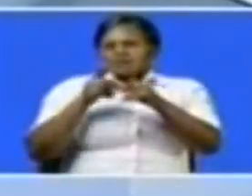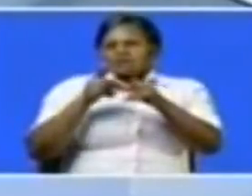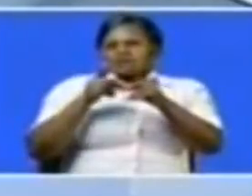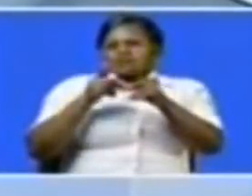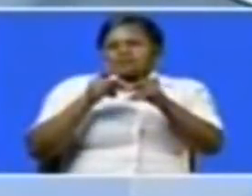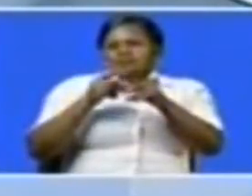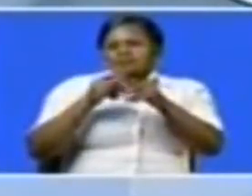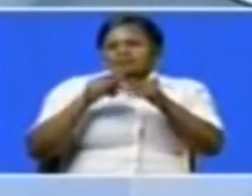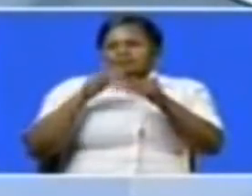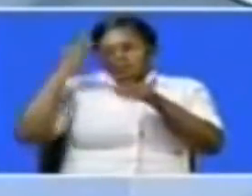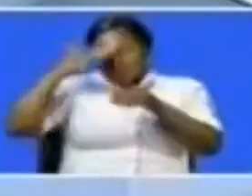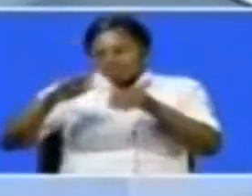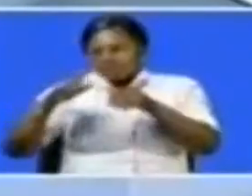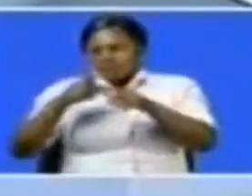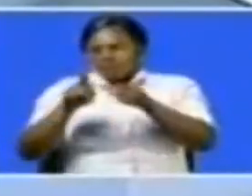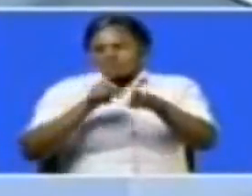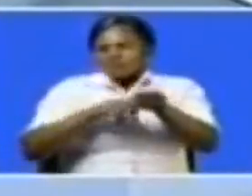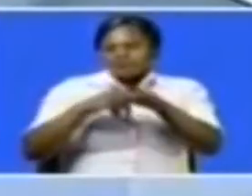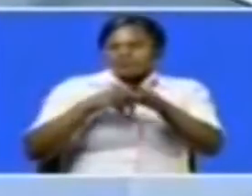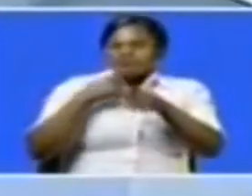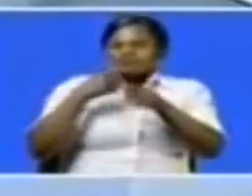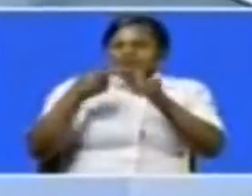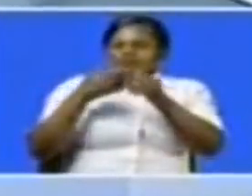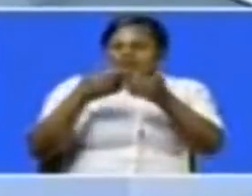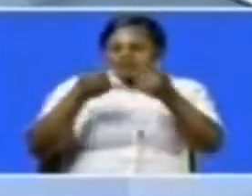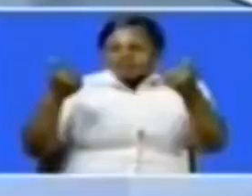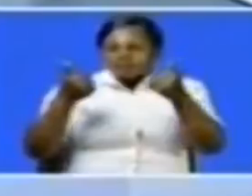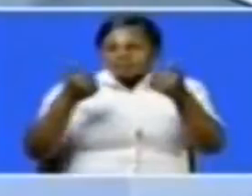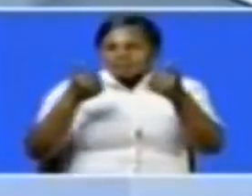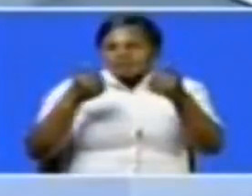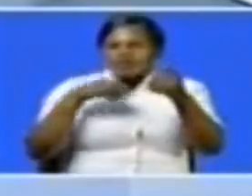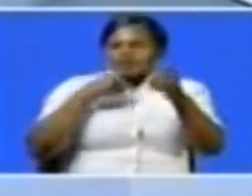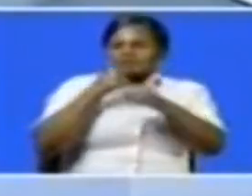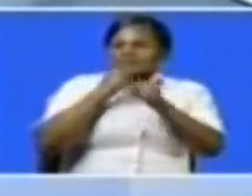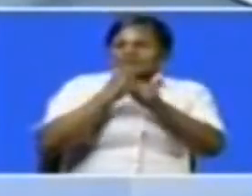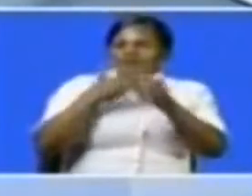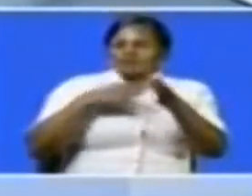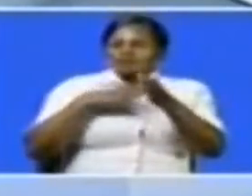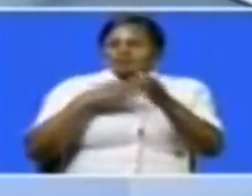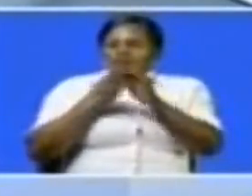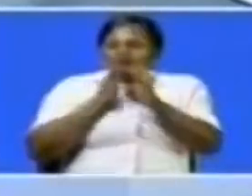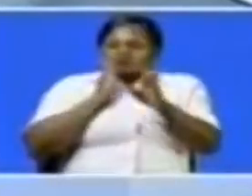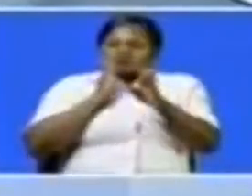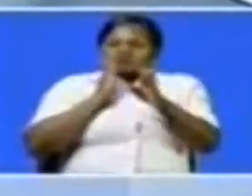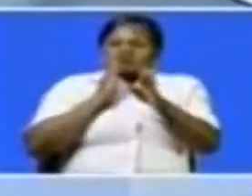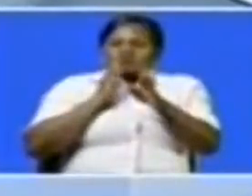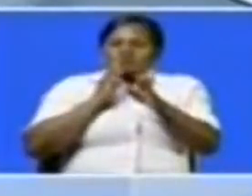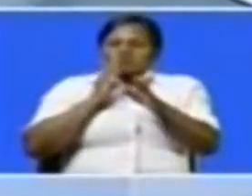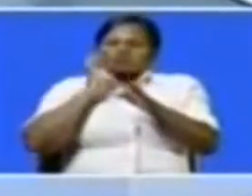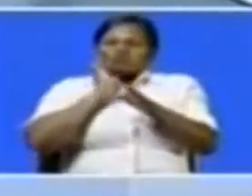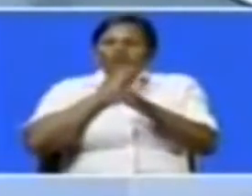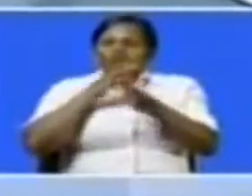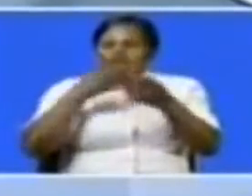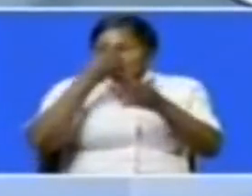the party leadership in Parliament. Murathe also decried division in the party that has seen people retreat into Kenyatta